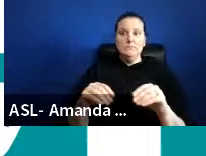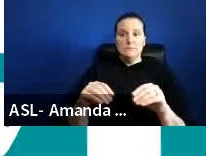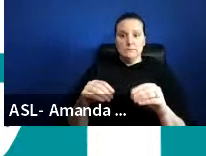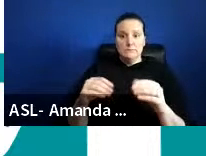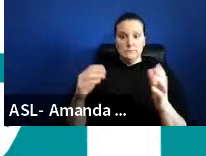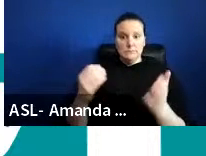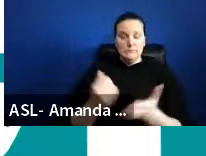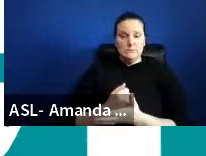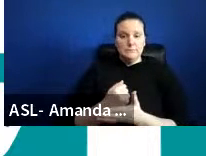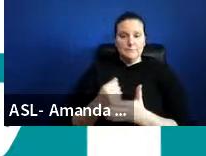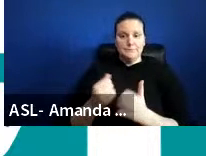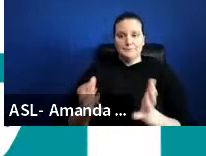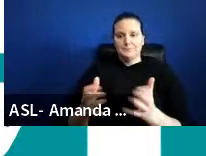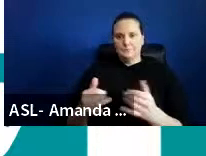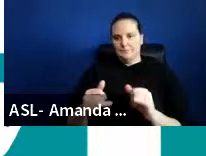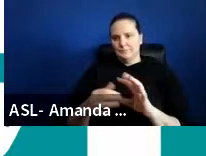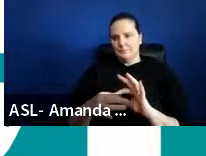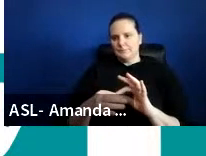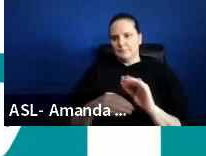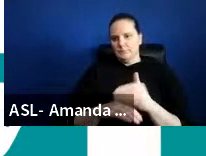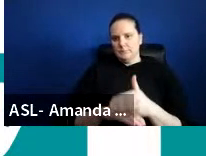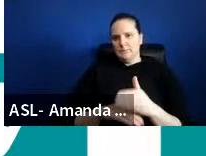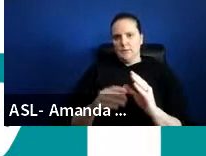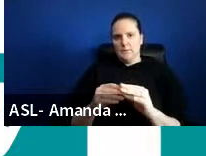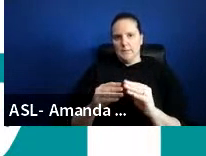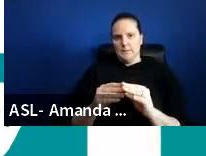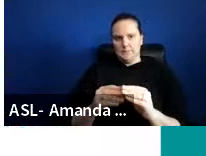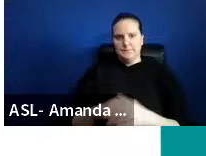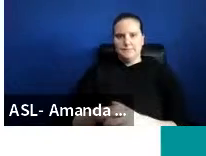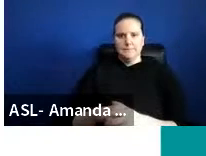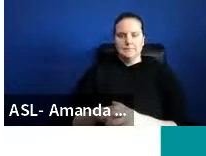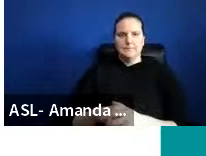speak, you can still provide comments after the meeting. Next slide, please.